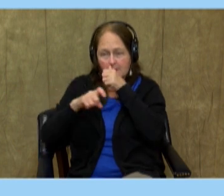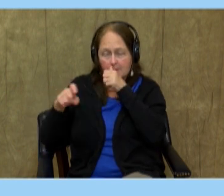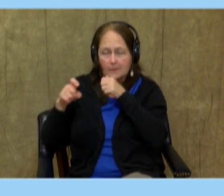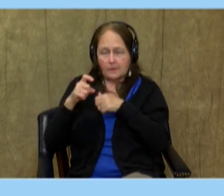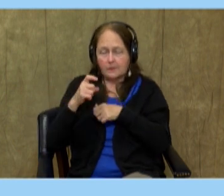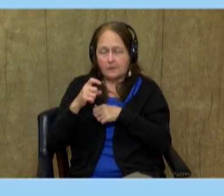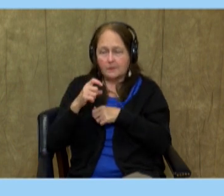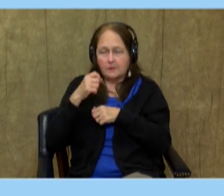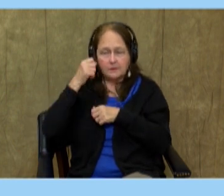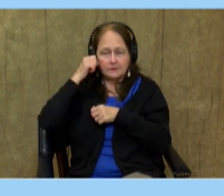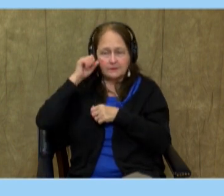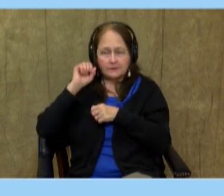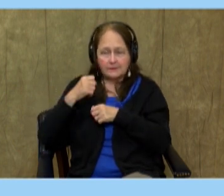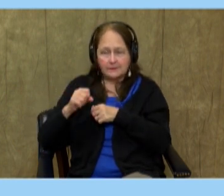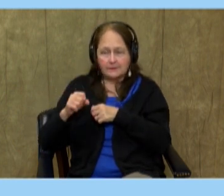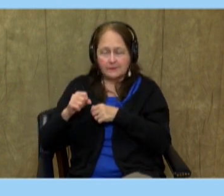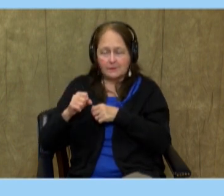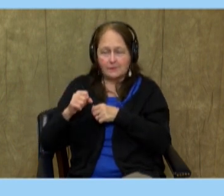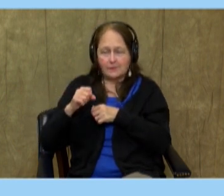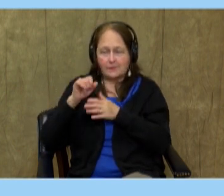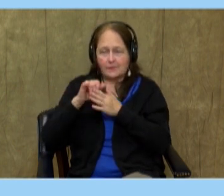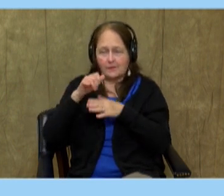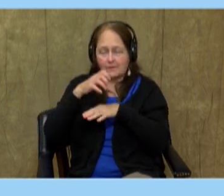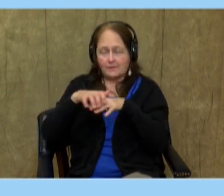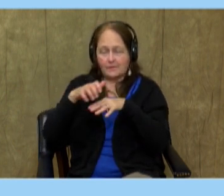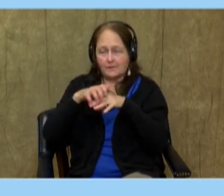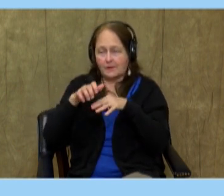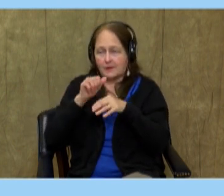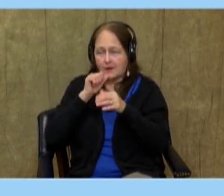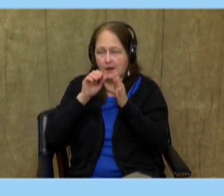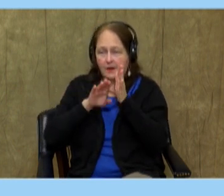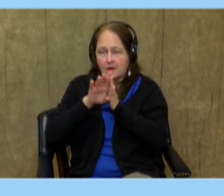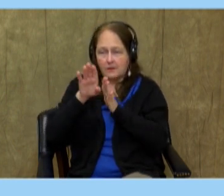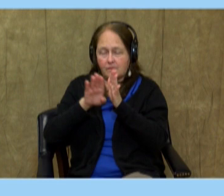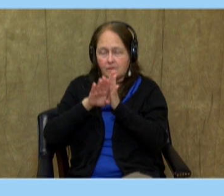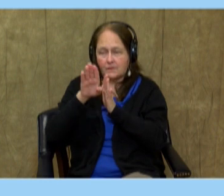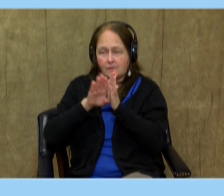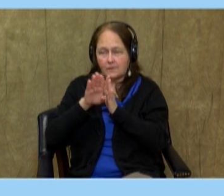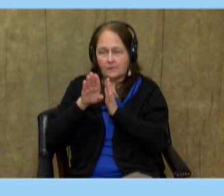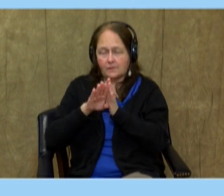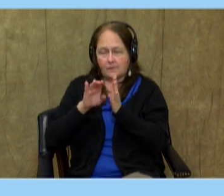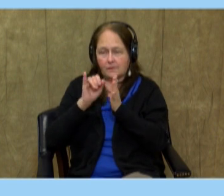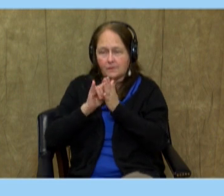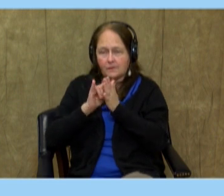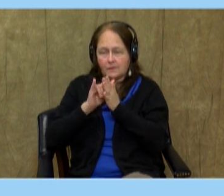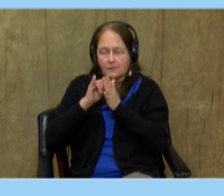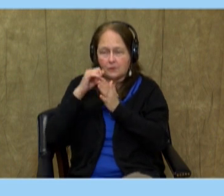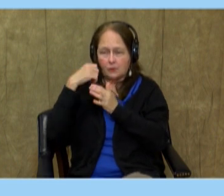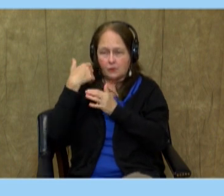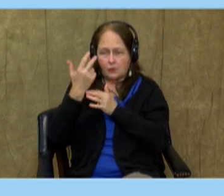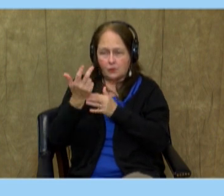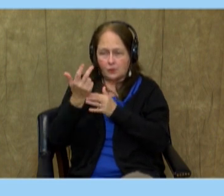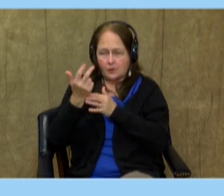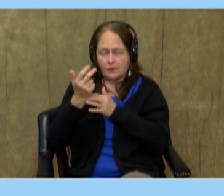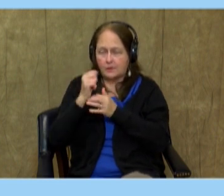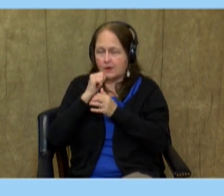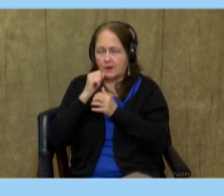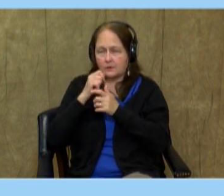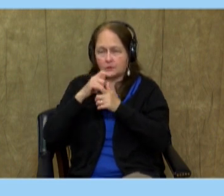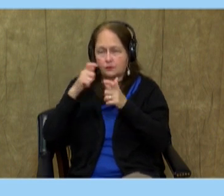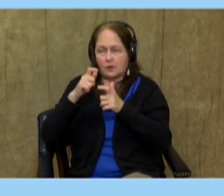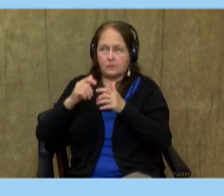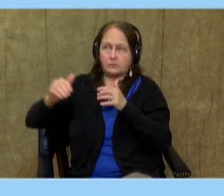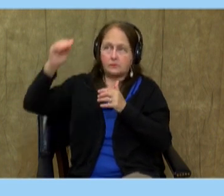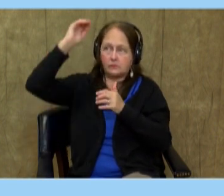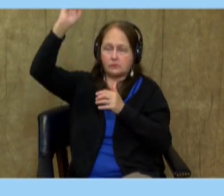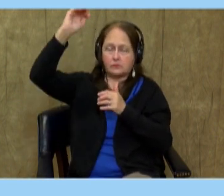match their suits. So the feet were not quite developed yet. And if you look at this, these back 3 guys were not giants of